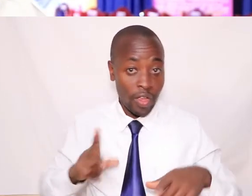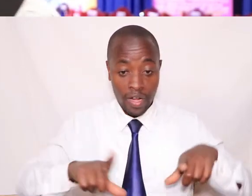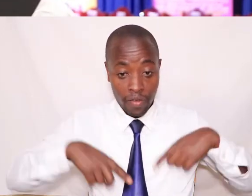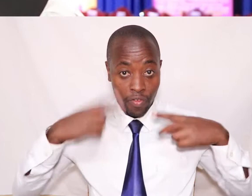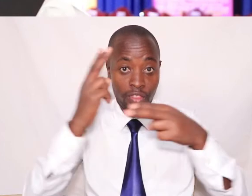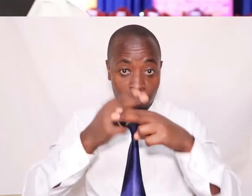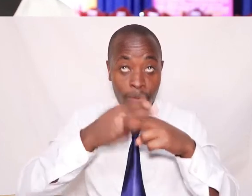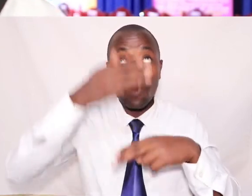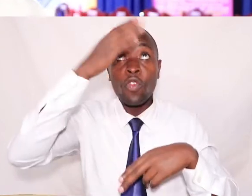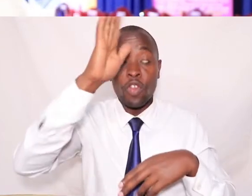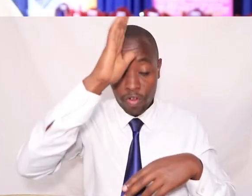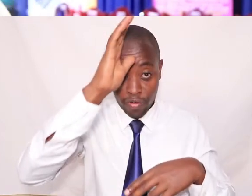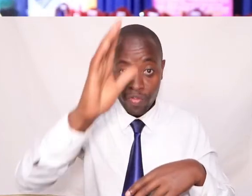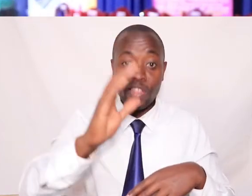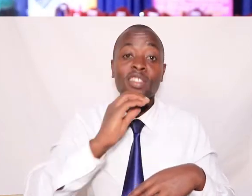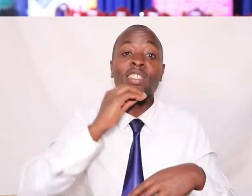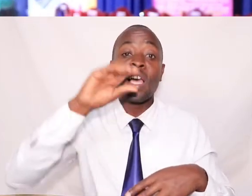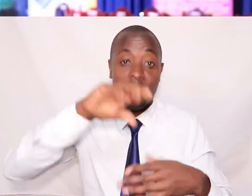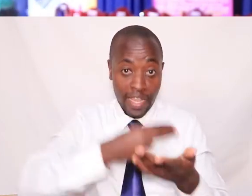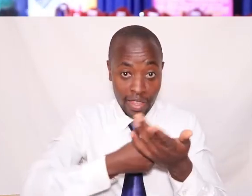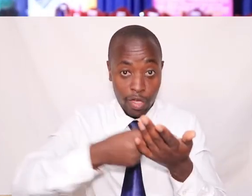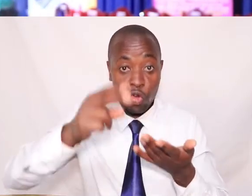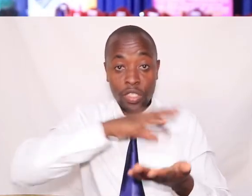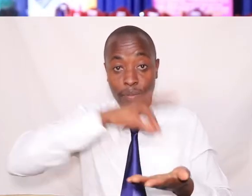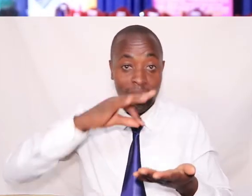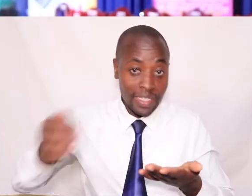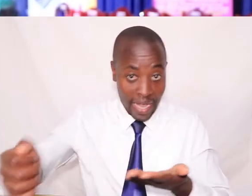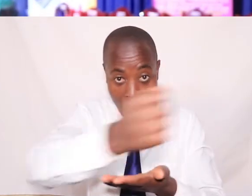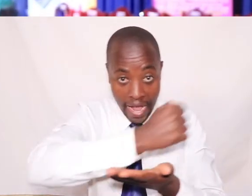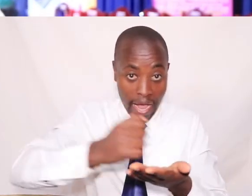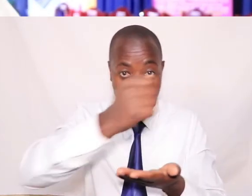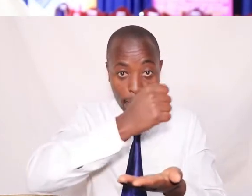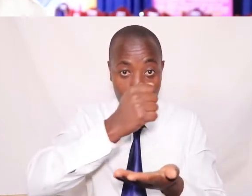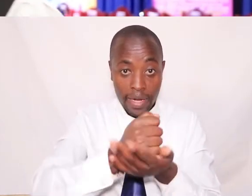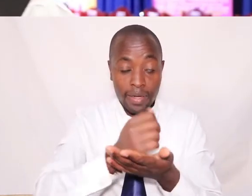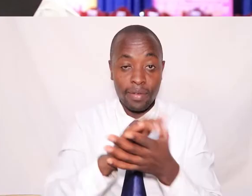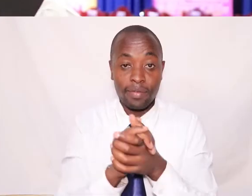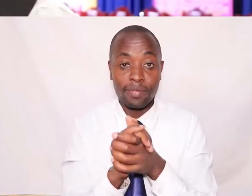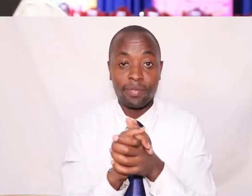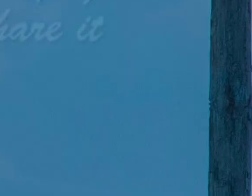In the name of God, the Father, Son, and the Holy Spirit. Amen.